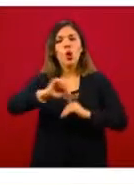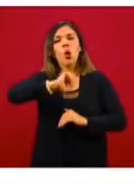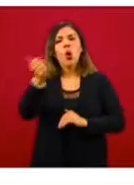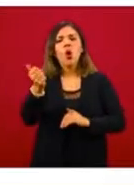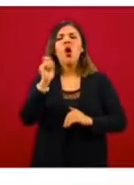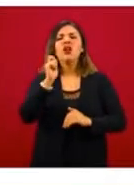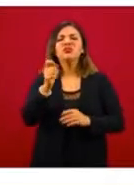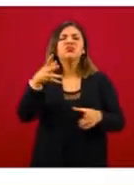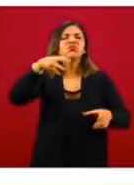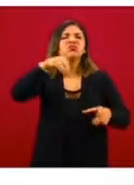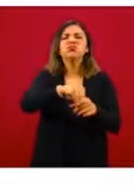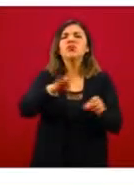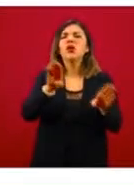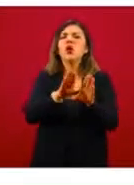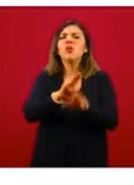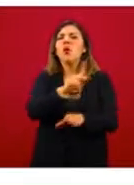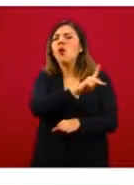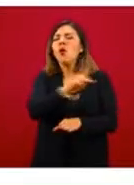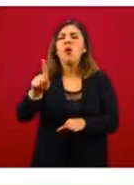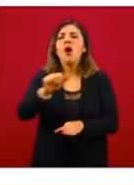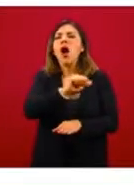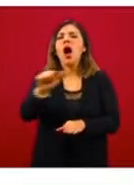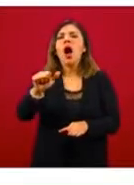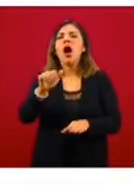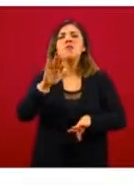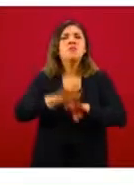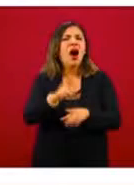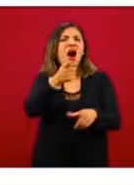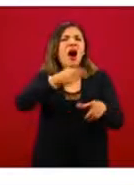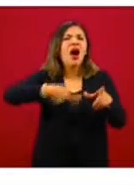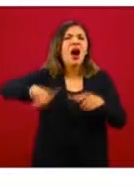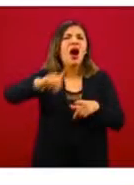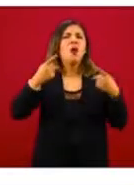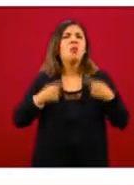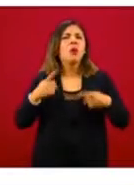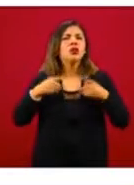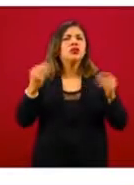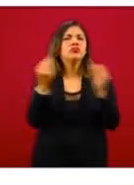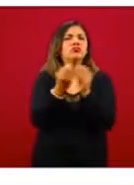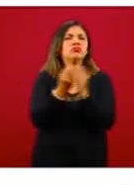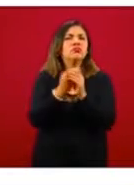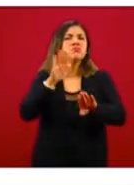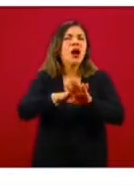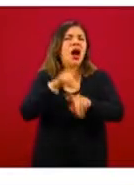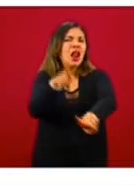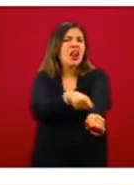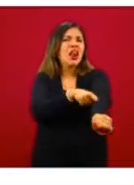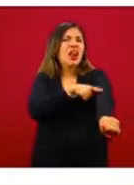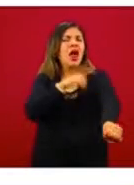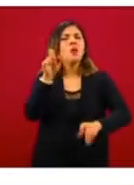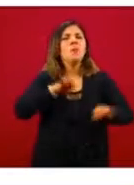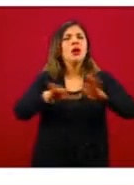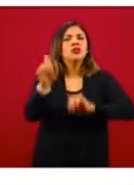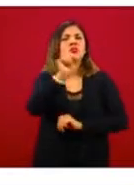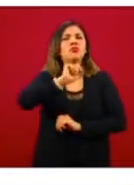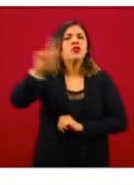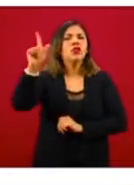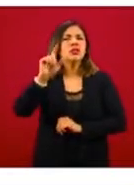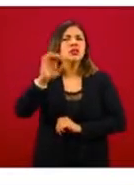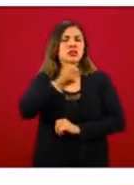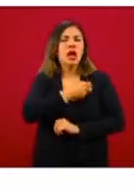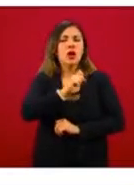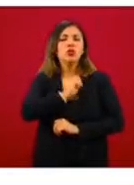And other healthcare professionals are in the forest green bar, and those are 23%.